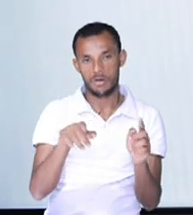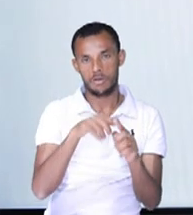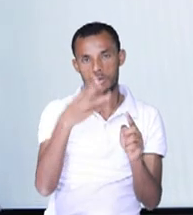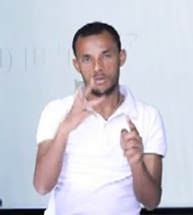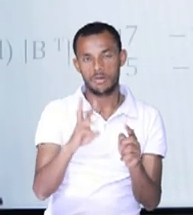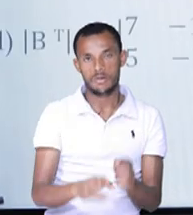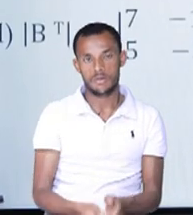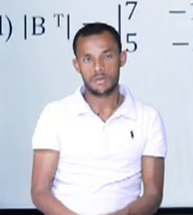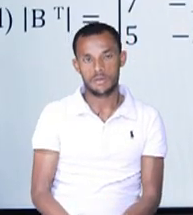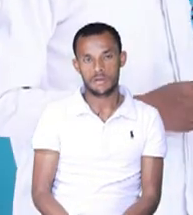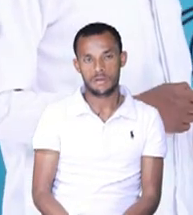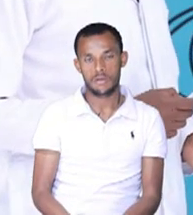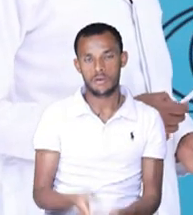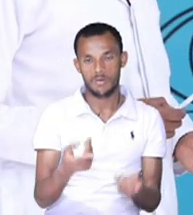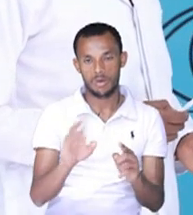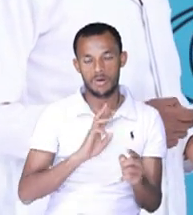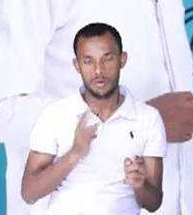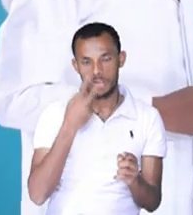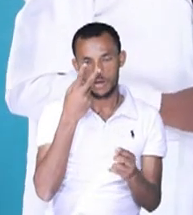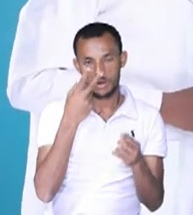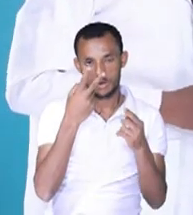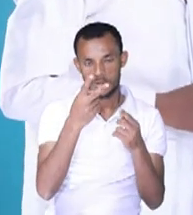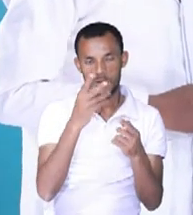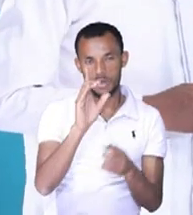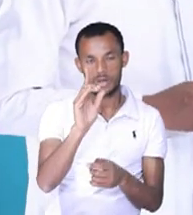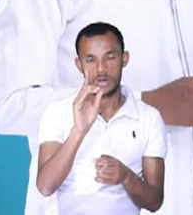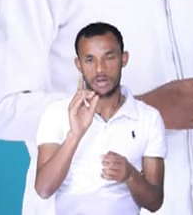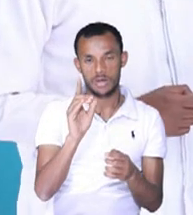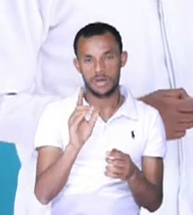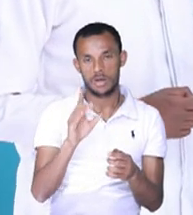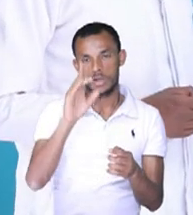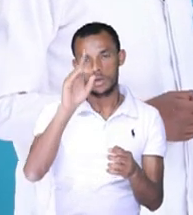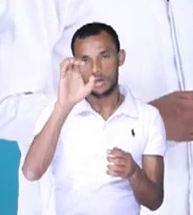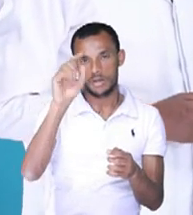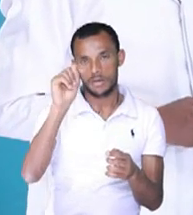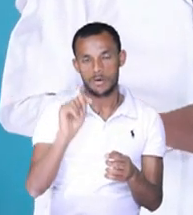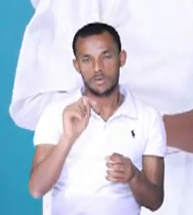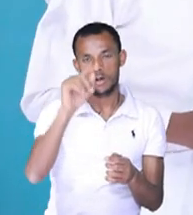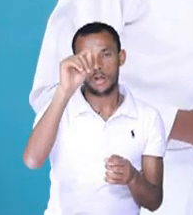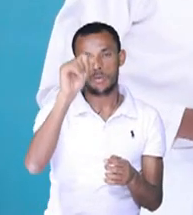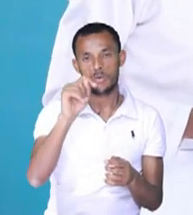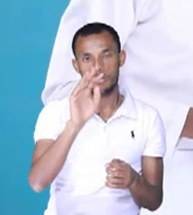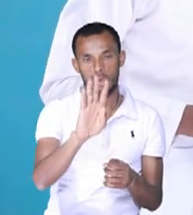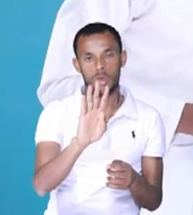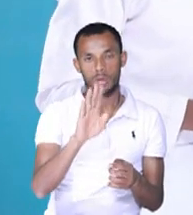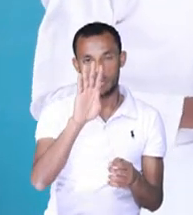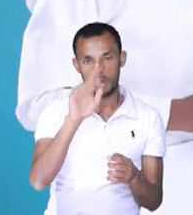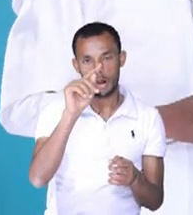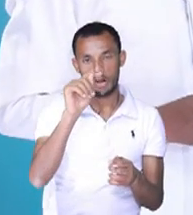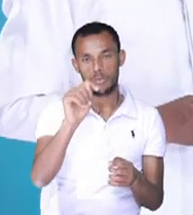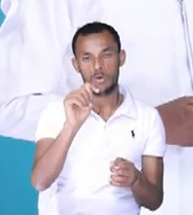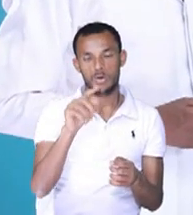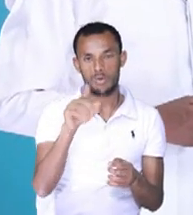16. When you are coming to D, the determinant of the transpose of B. But when B is